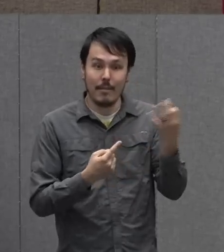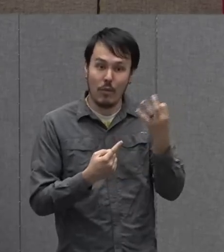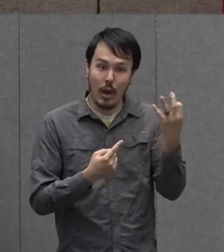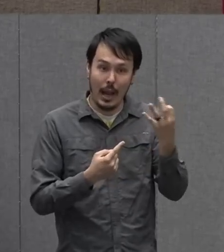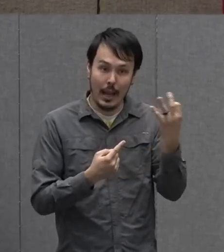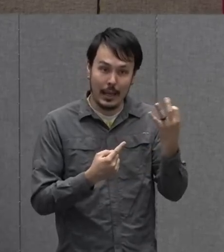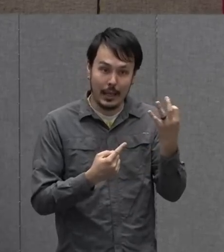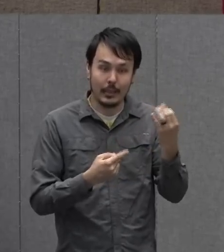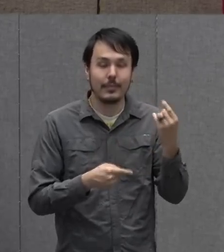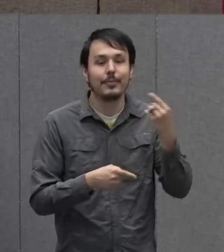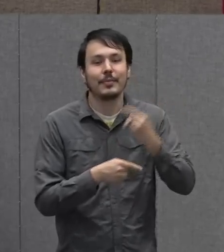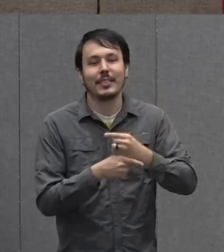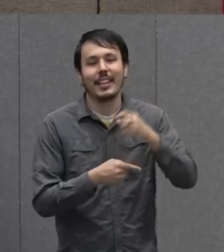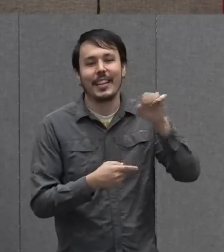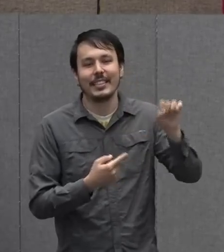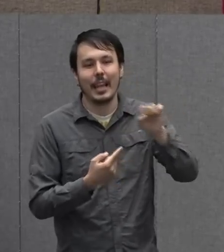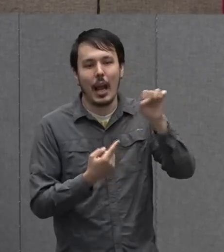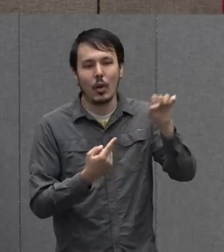Saturday,